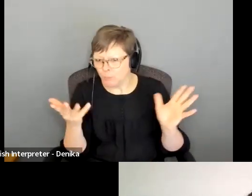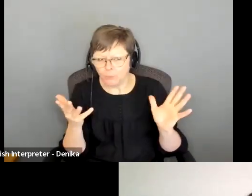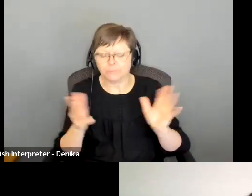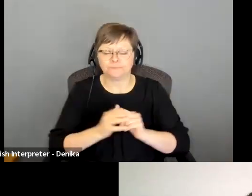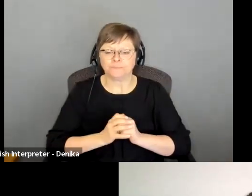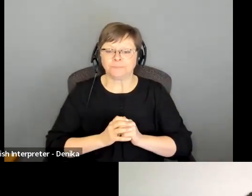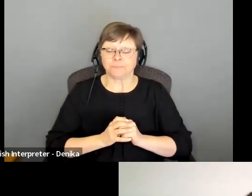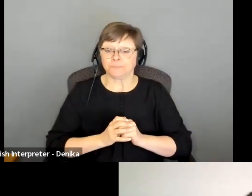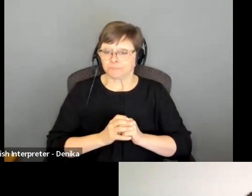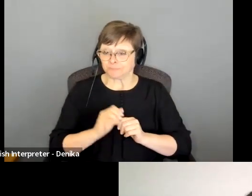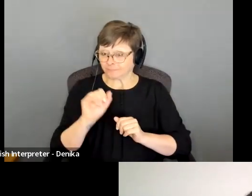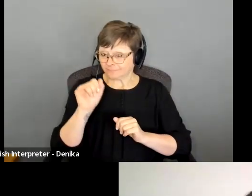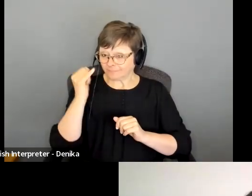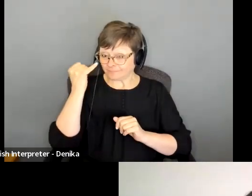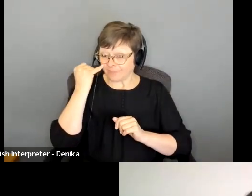If we,